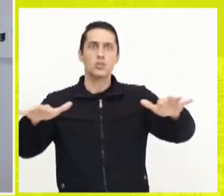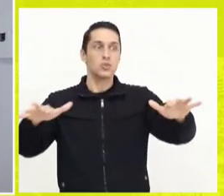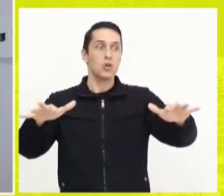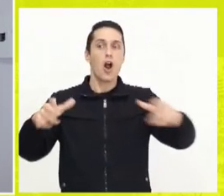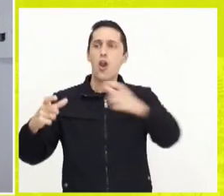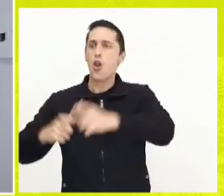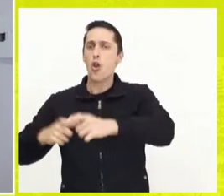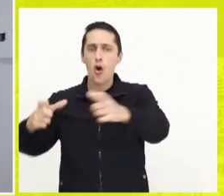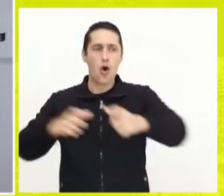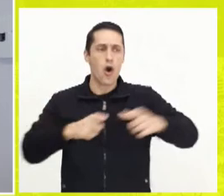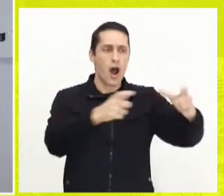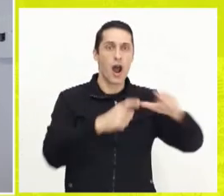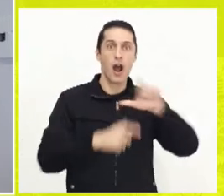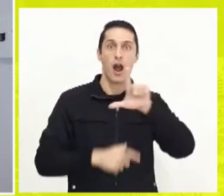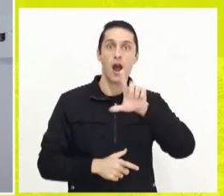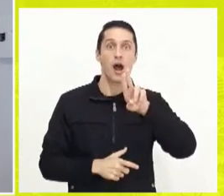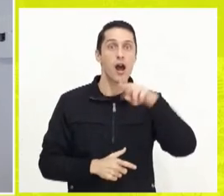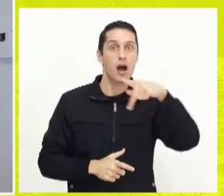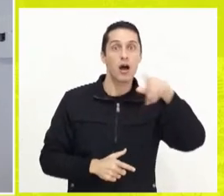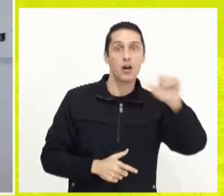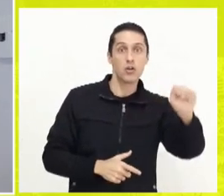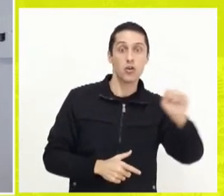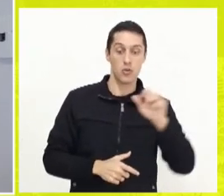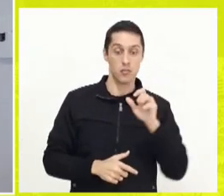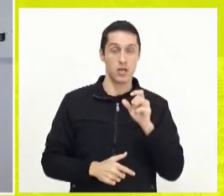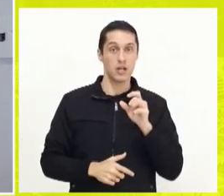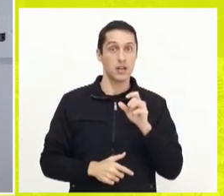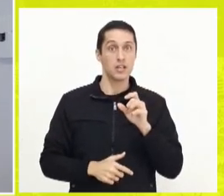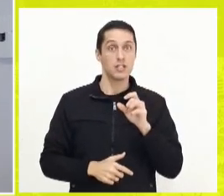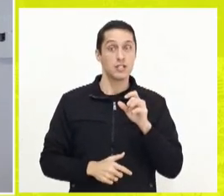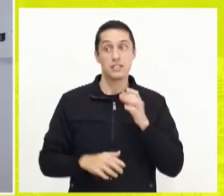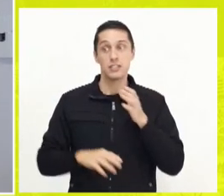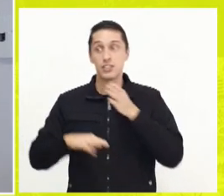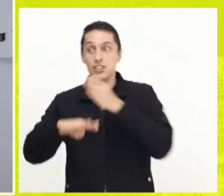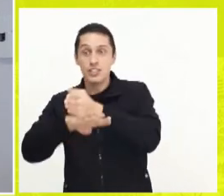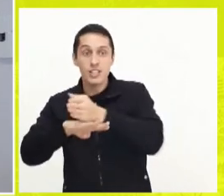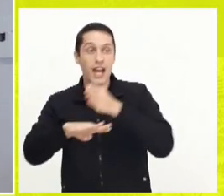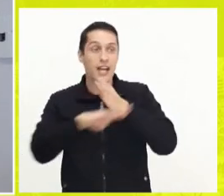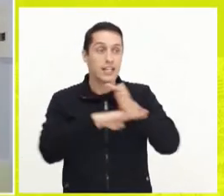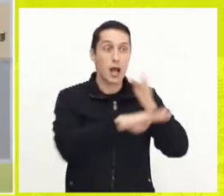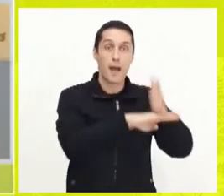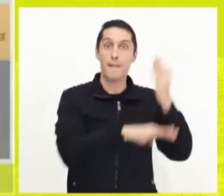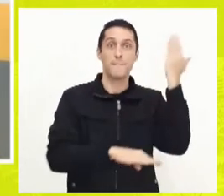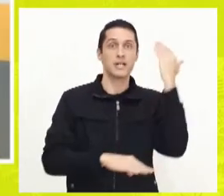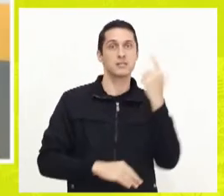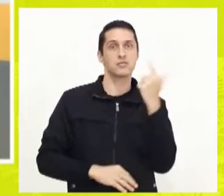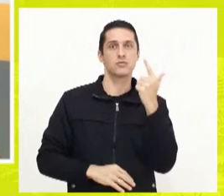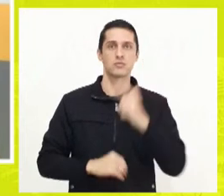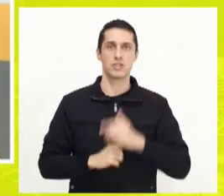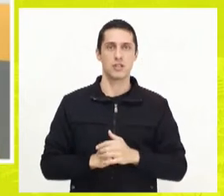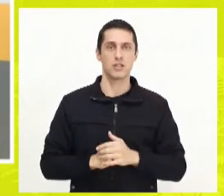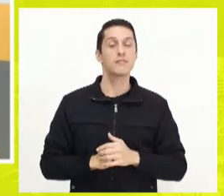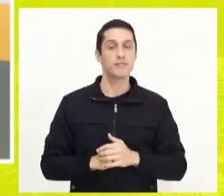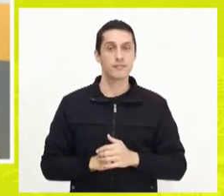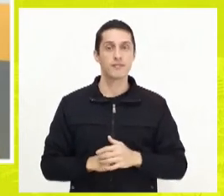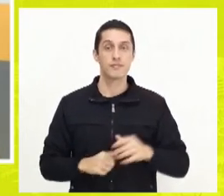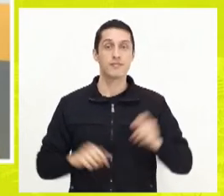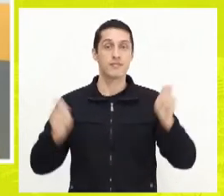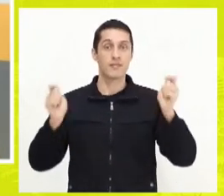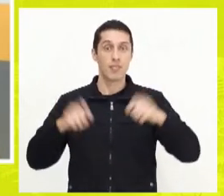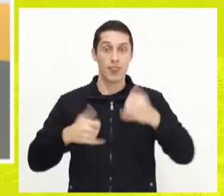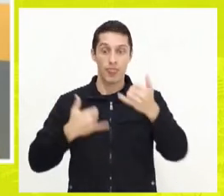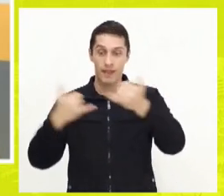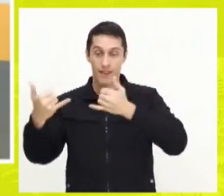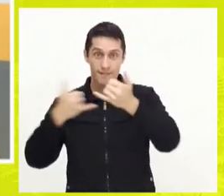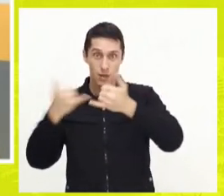really hard for lupa to get doing a collaboratively with brought information to places where a lot